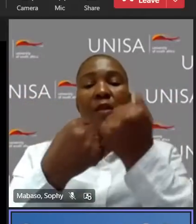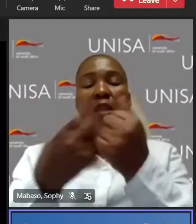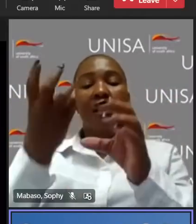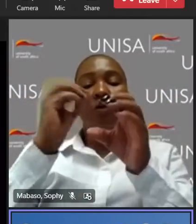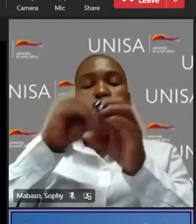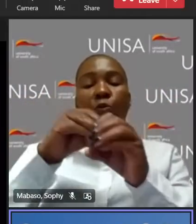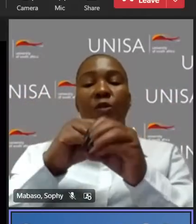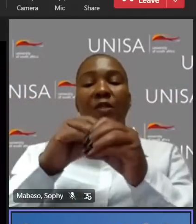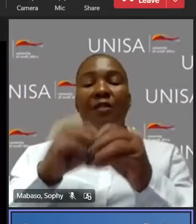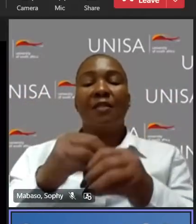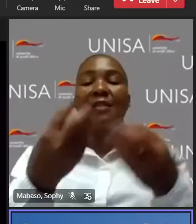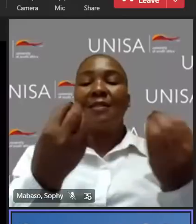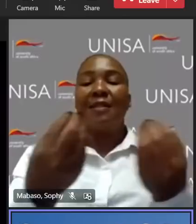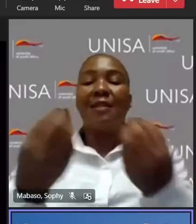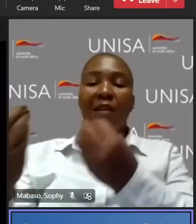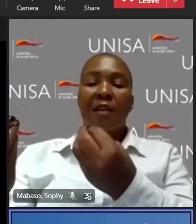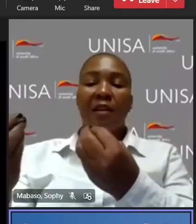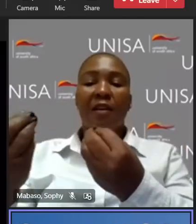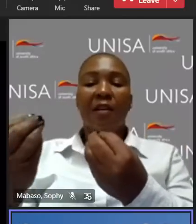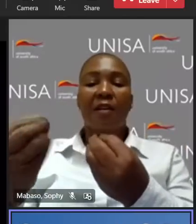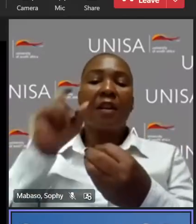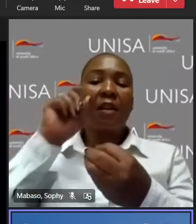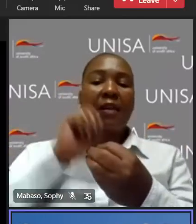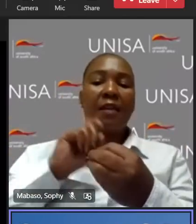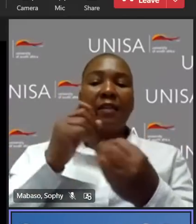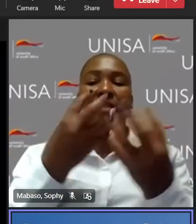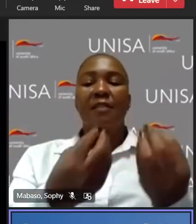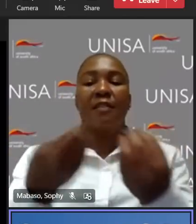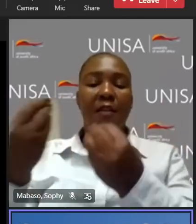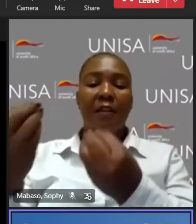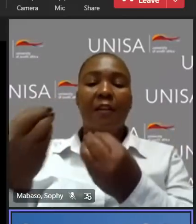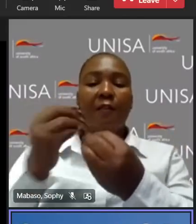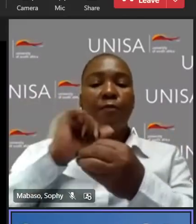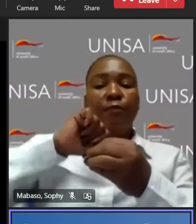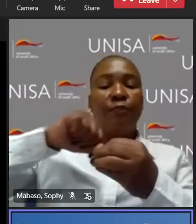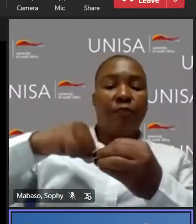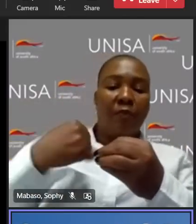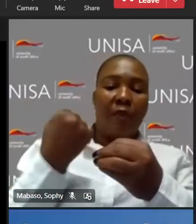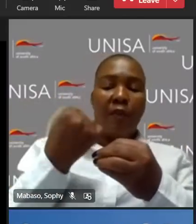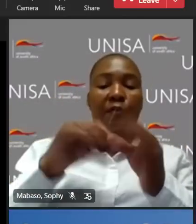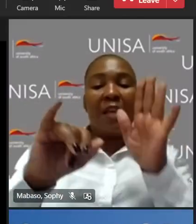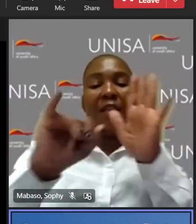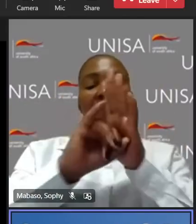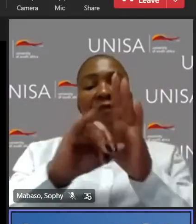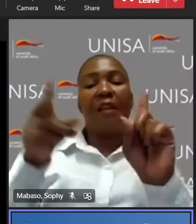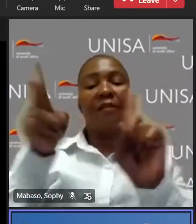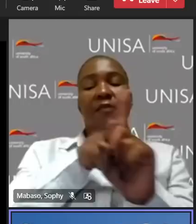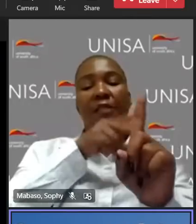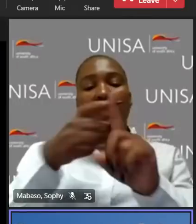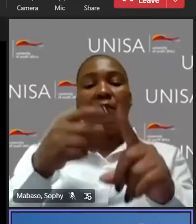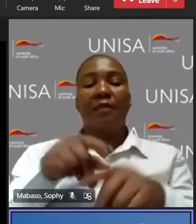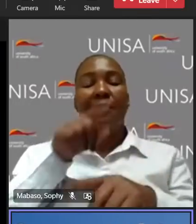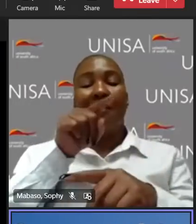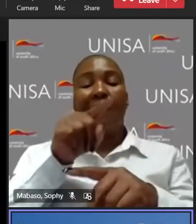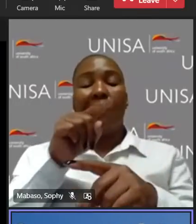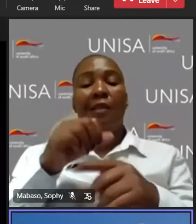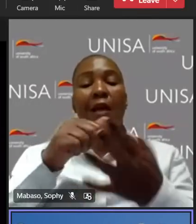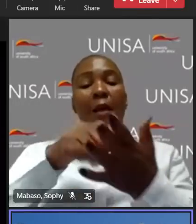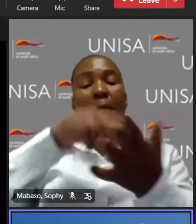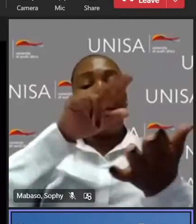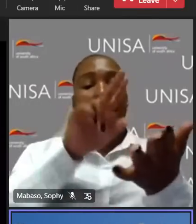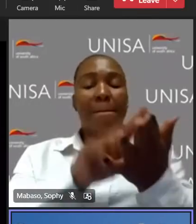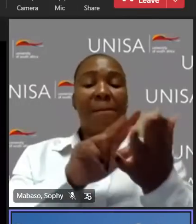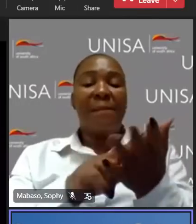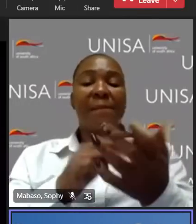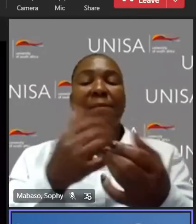children, grandchildren, and the spouse of the identified victim. Also, applications are